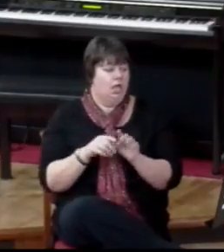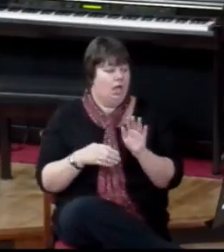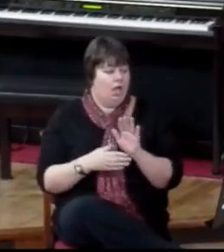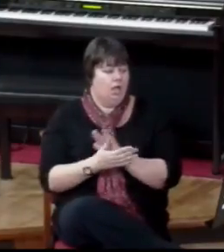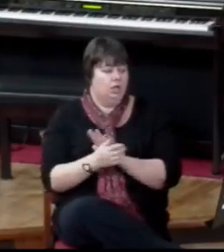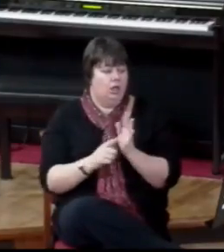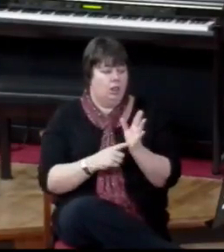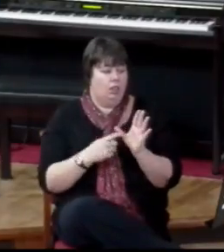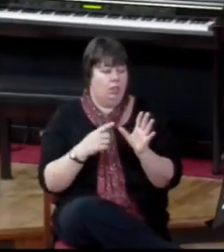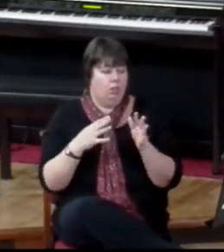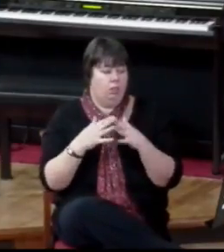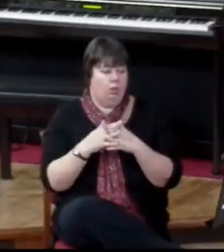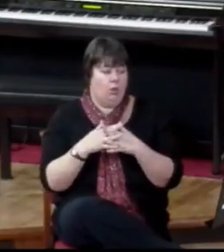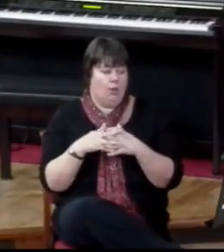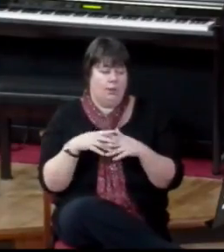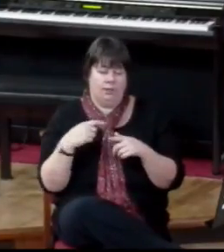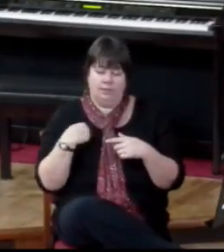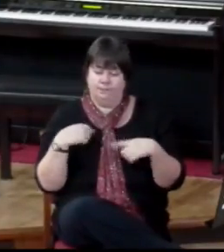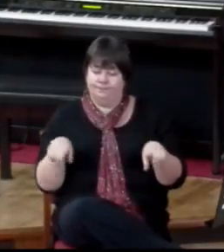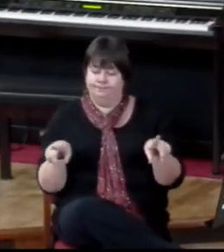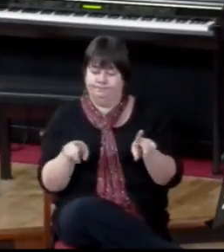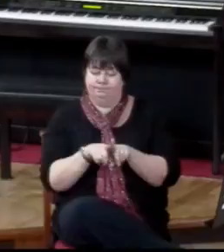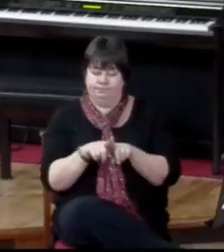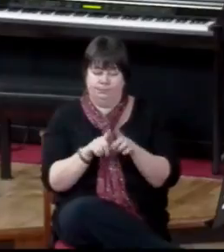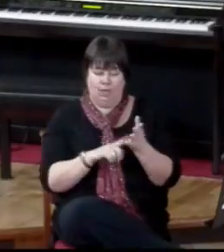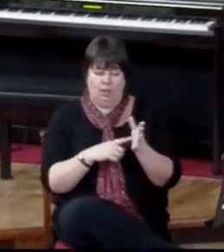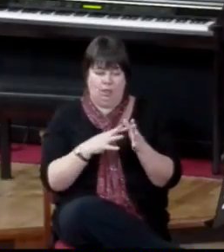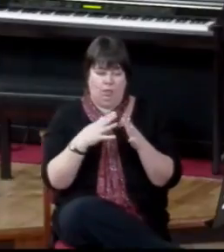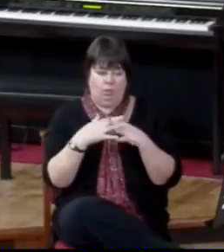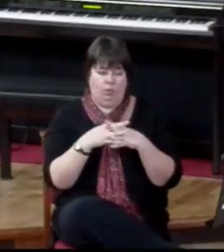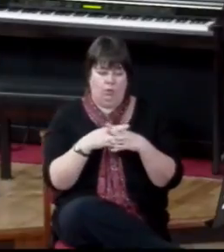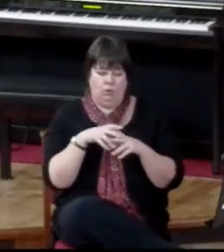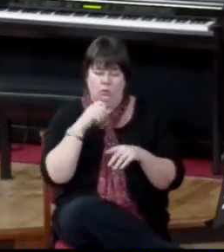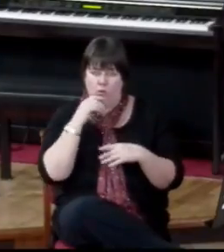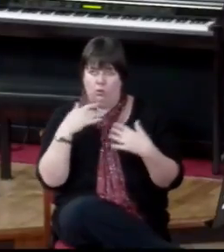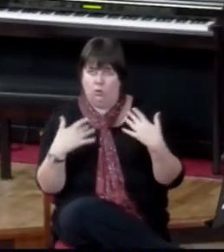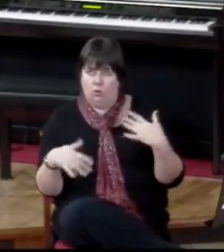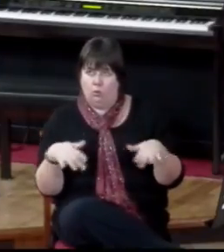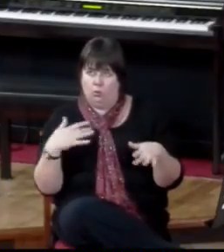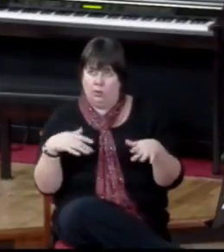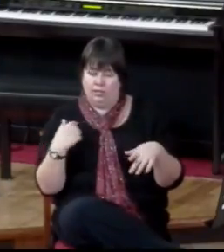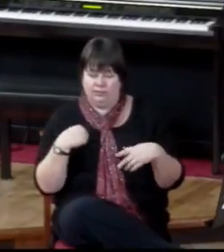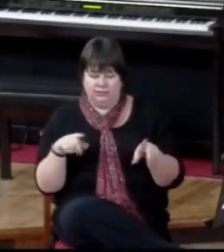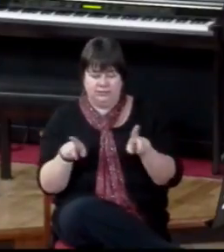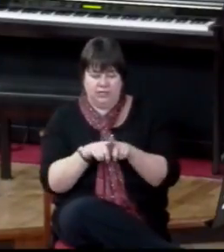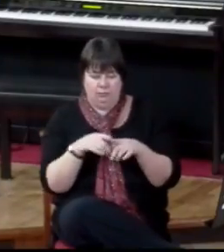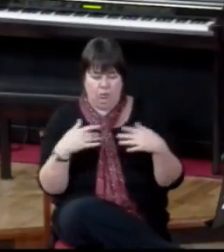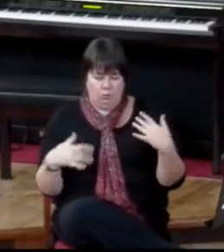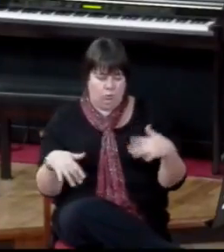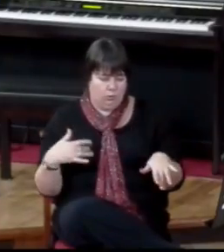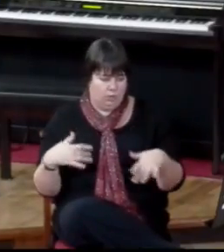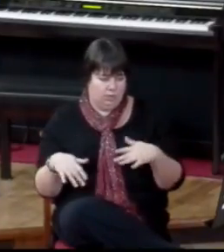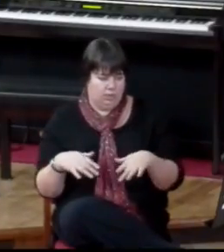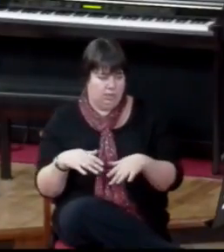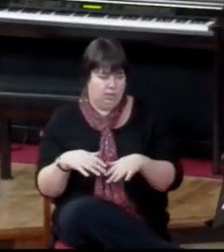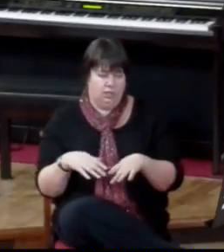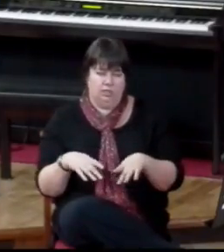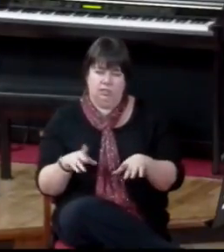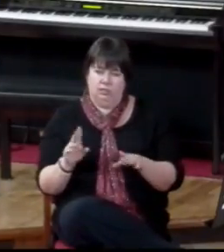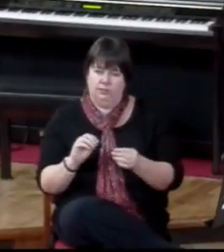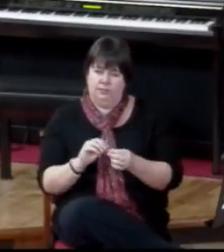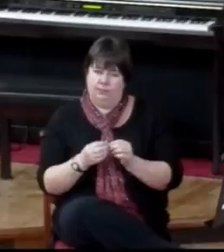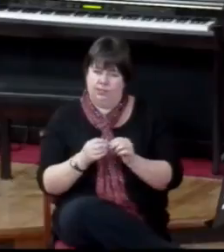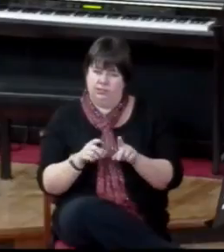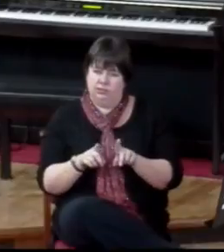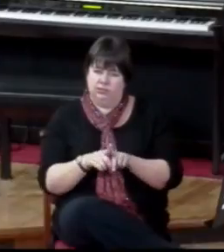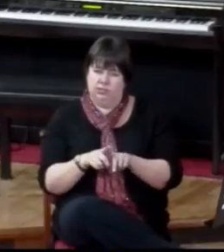the law. For those who are weak, I became weak. All of that good stuff is there. It makes it sound as if Paul